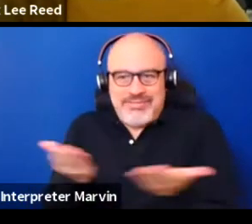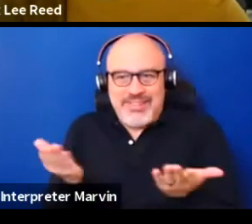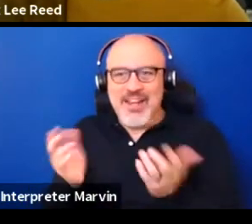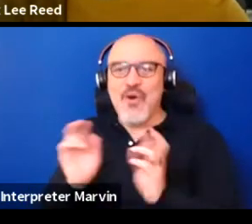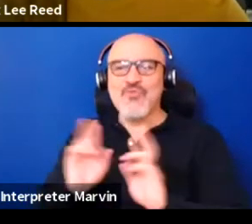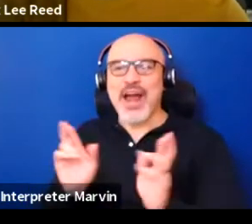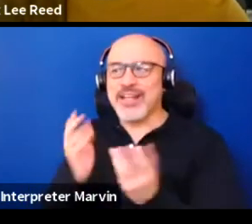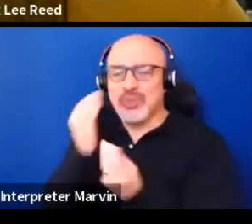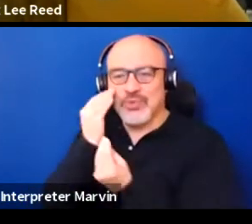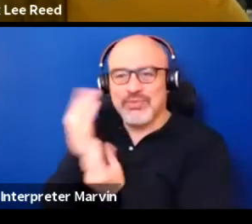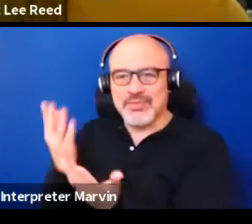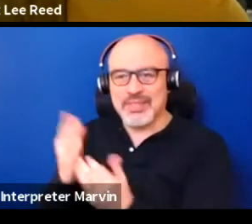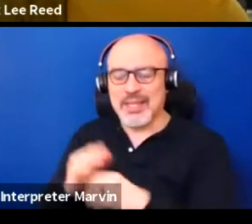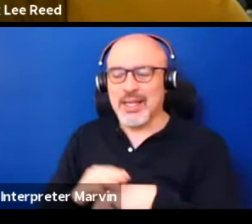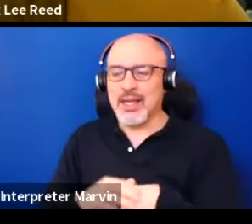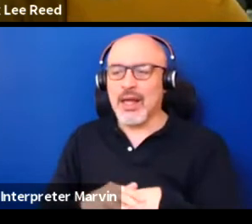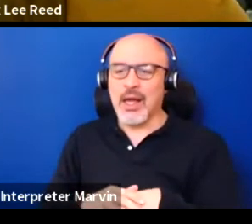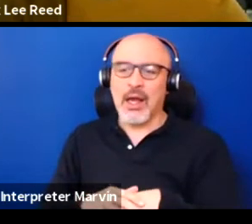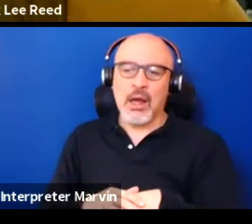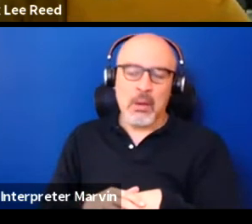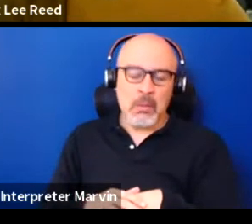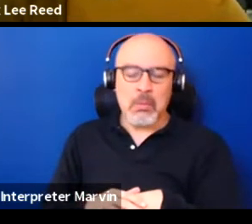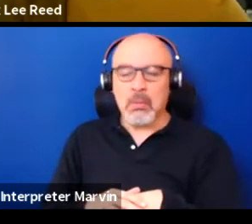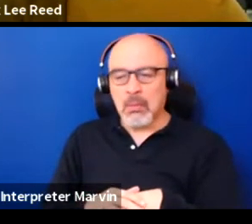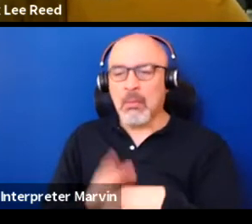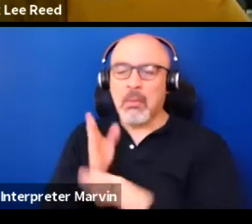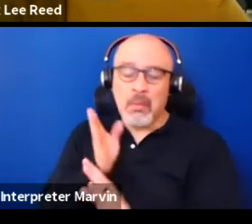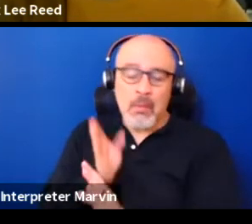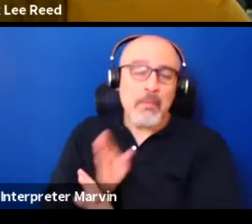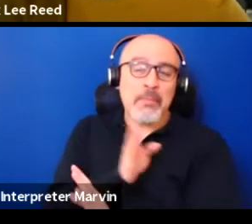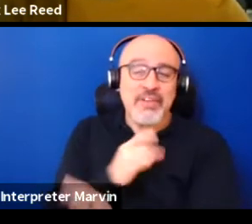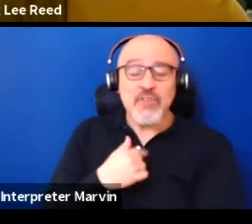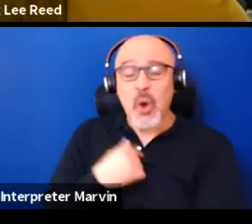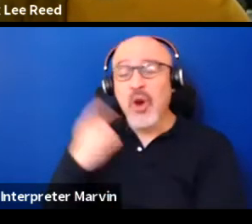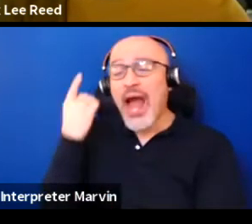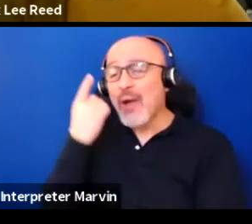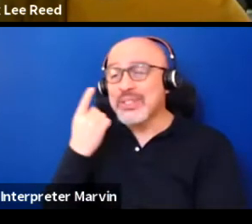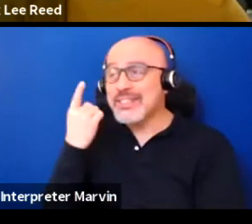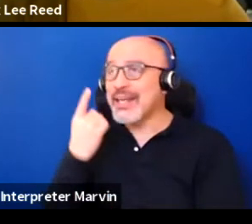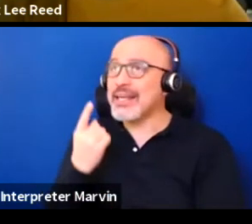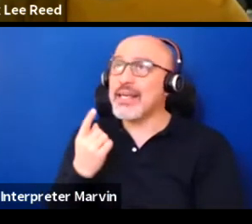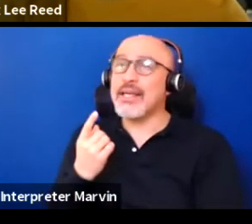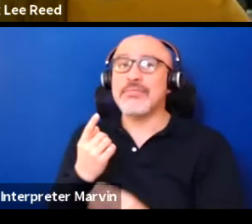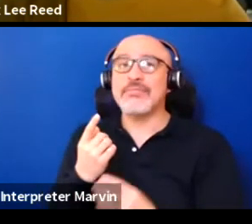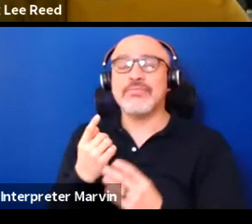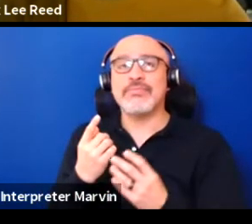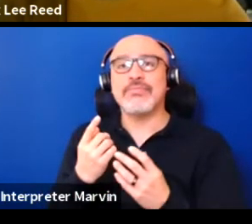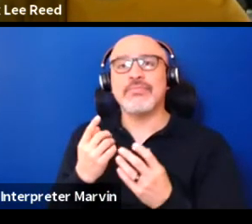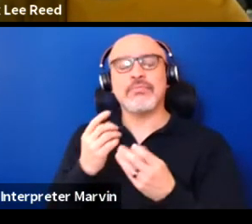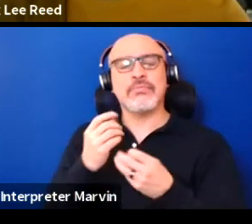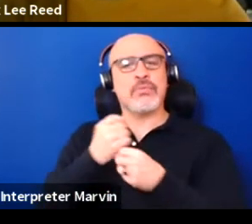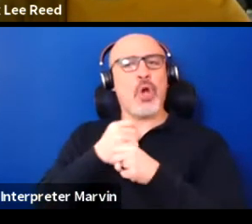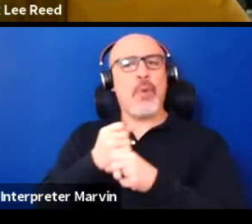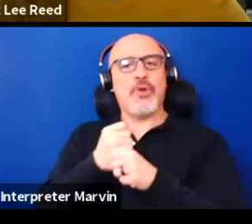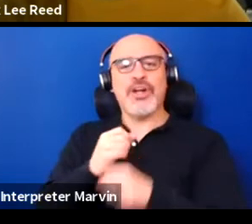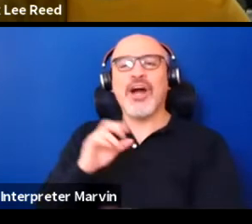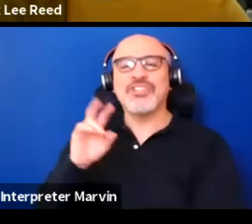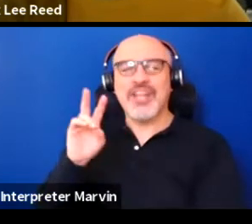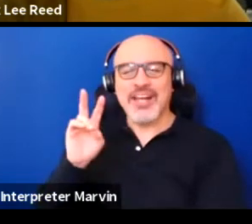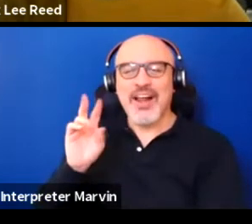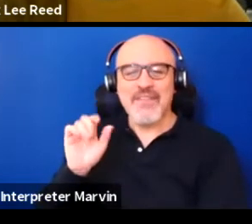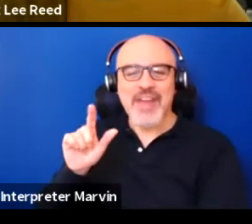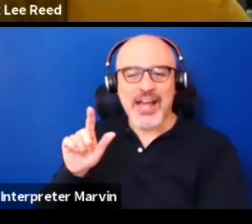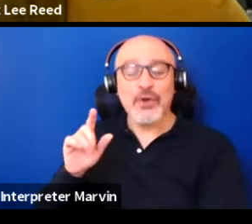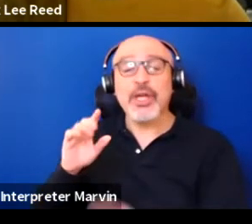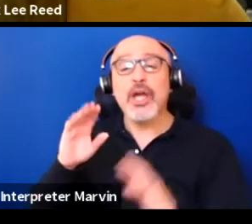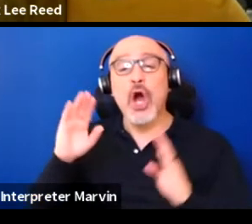so, earlier I was thinking so much about the production that Valerie did of Trouble in